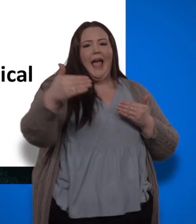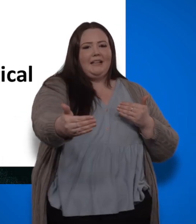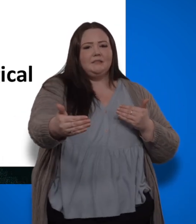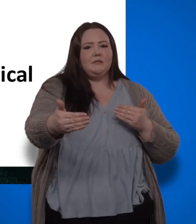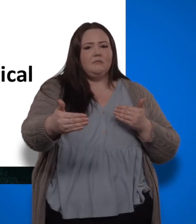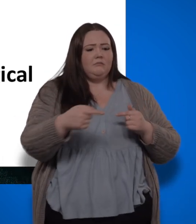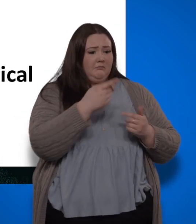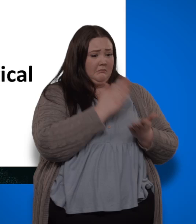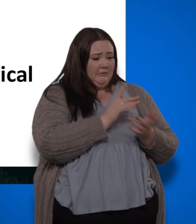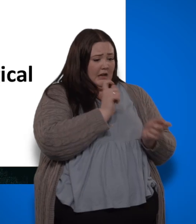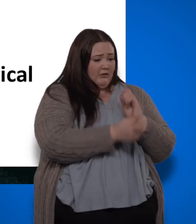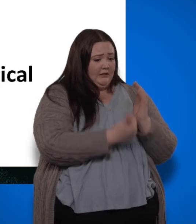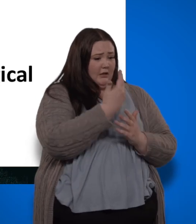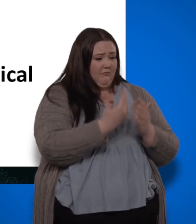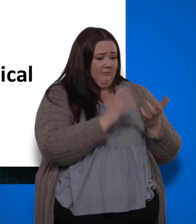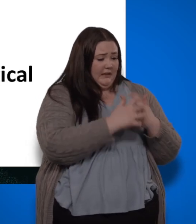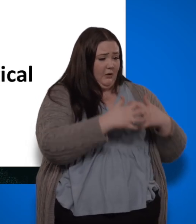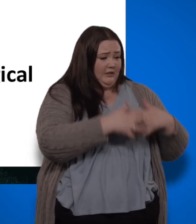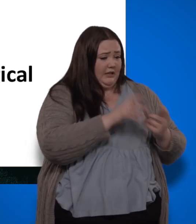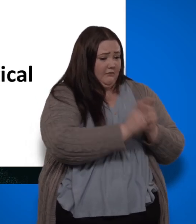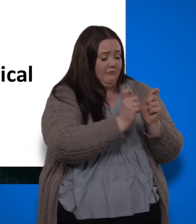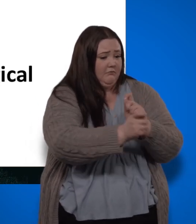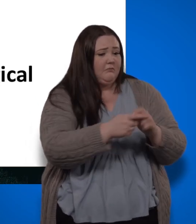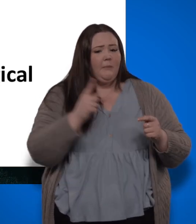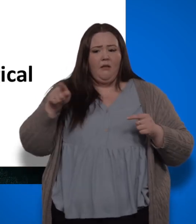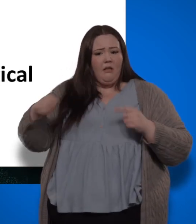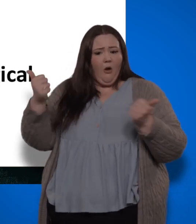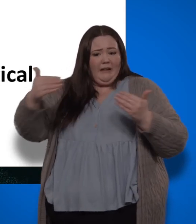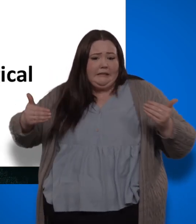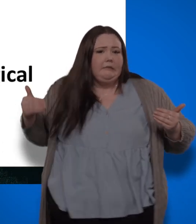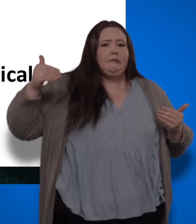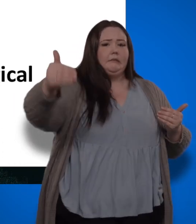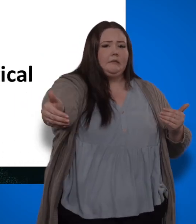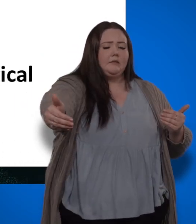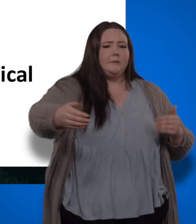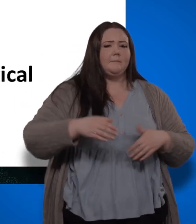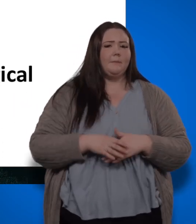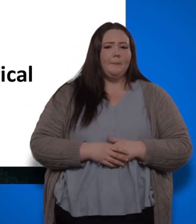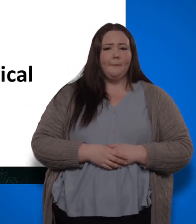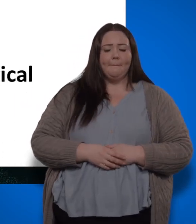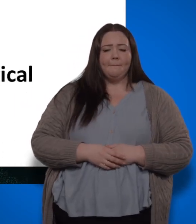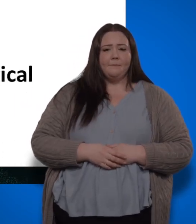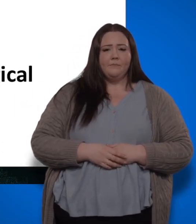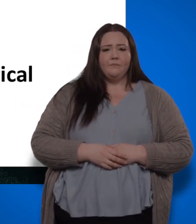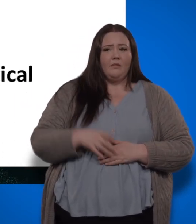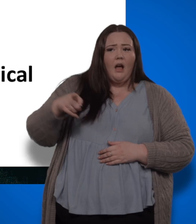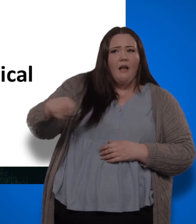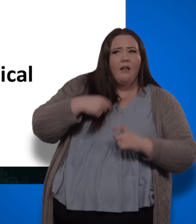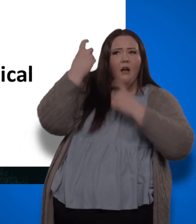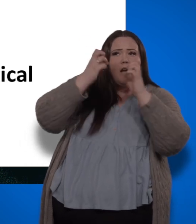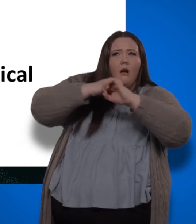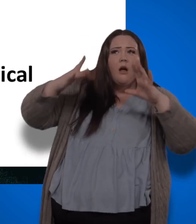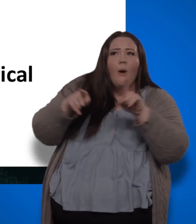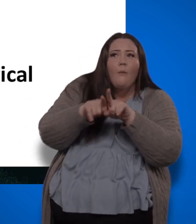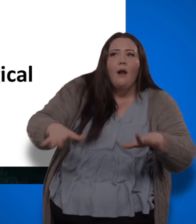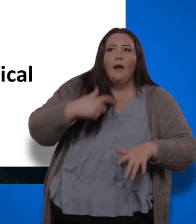been speculating, fantasizing about what it would be like to have enhanced human beings, what it would be like to